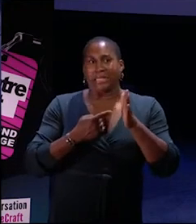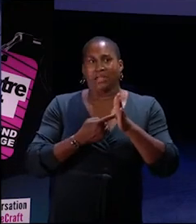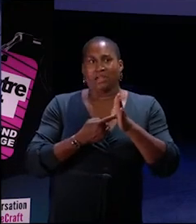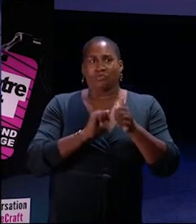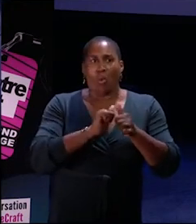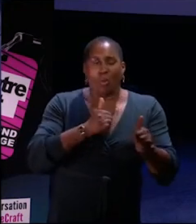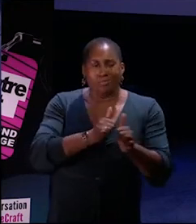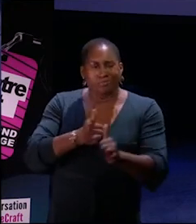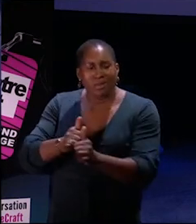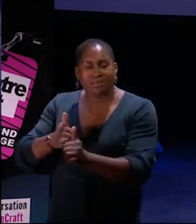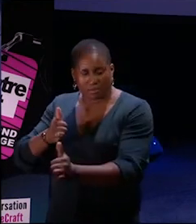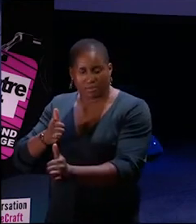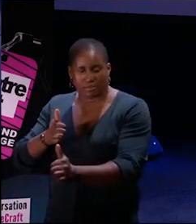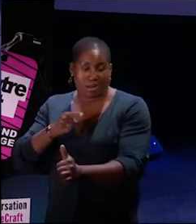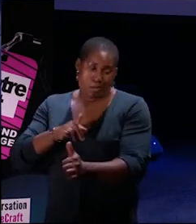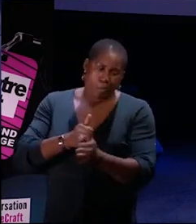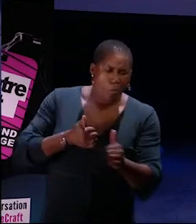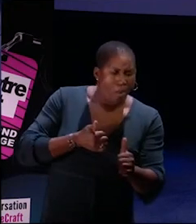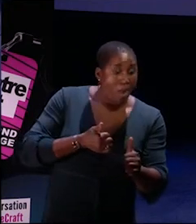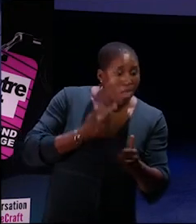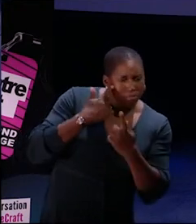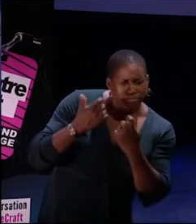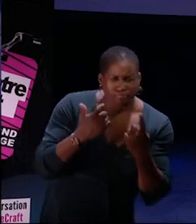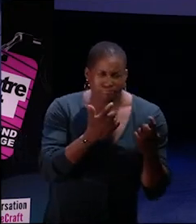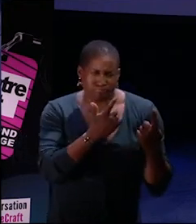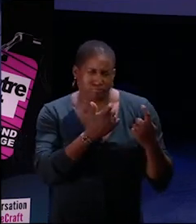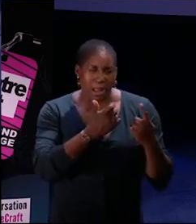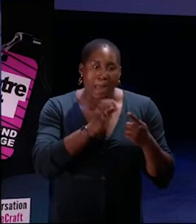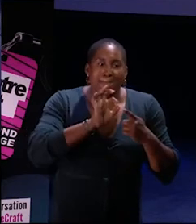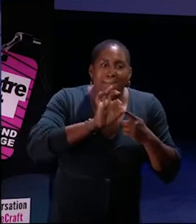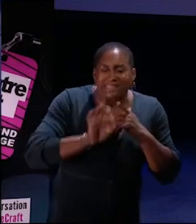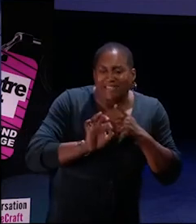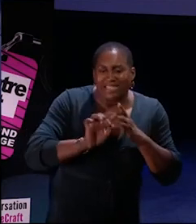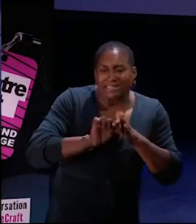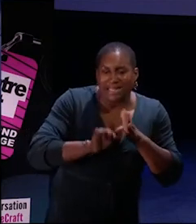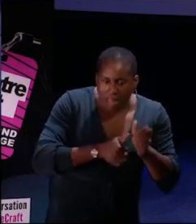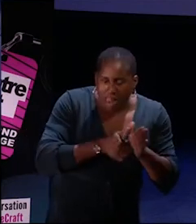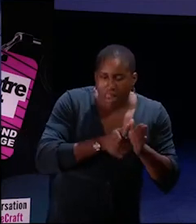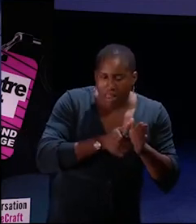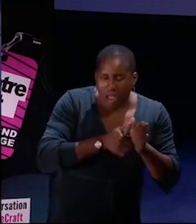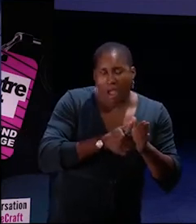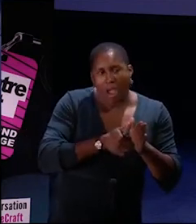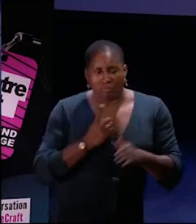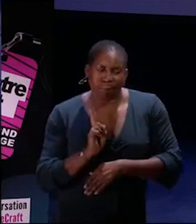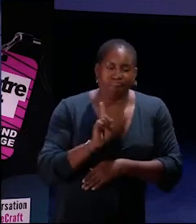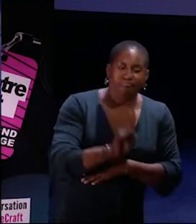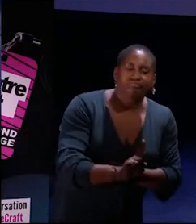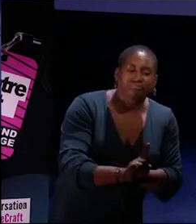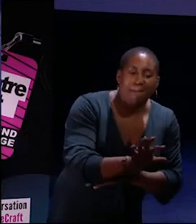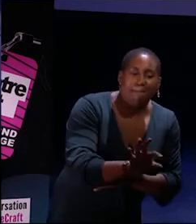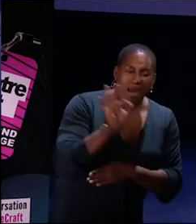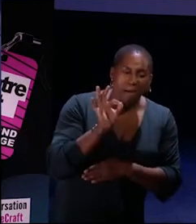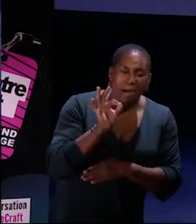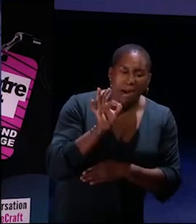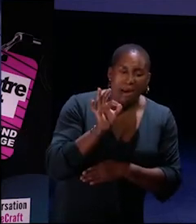organisations, because when organisations looking for somebody with a particular skill set, then they can go and get them. They don't have to bear